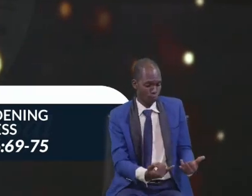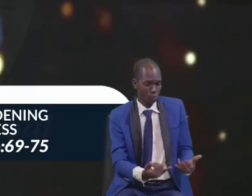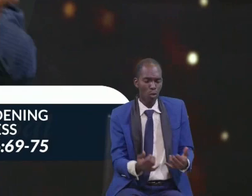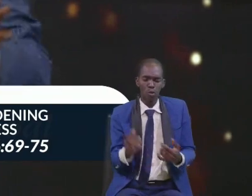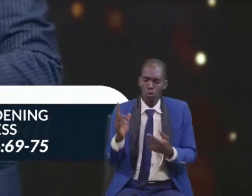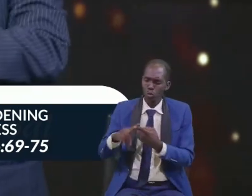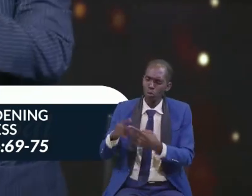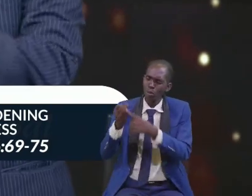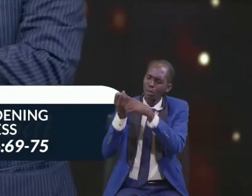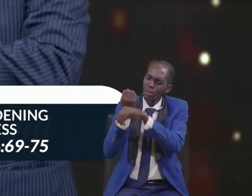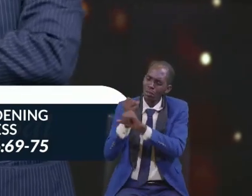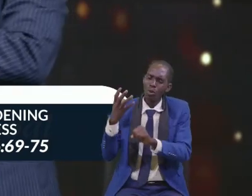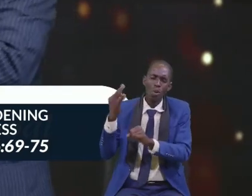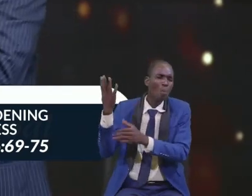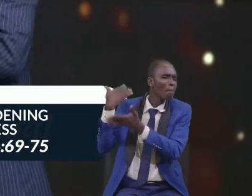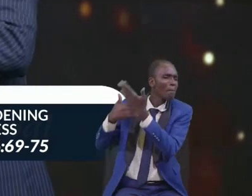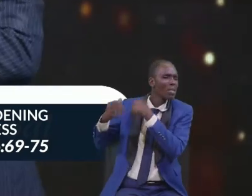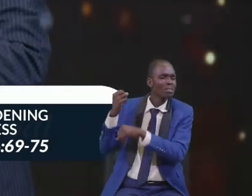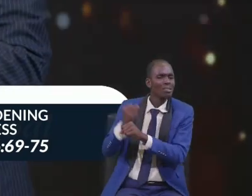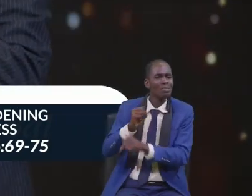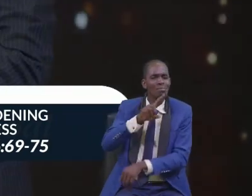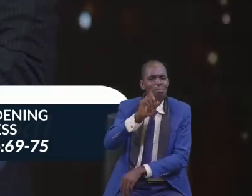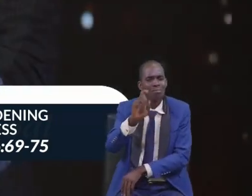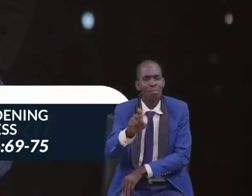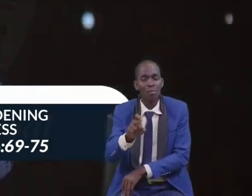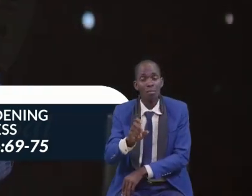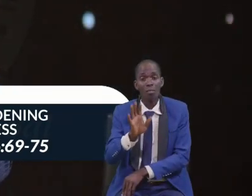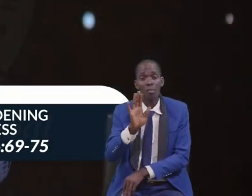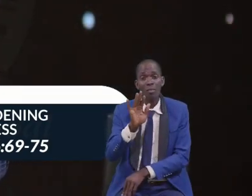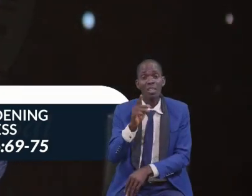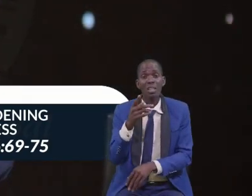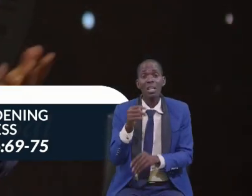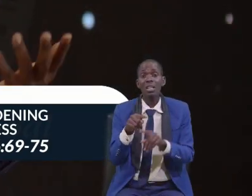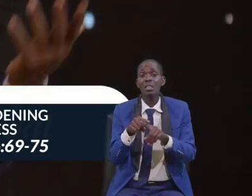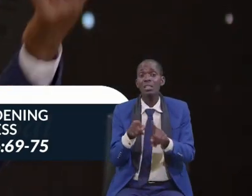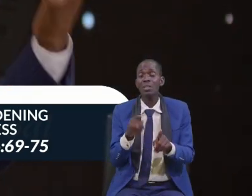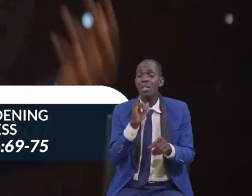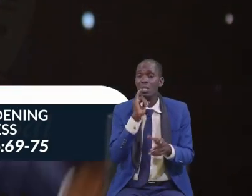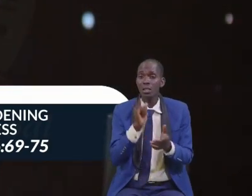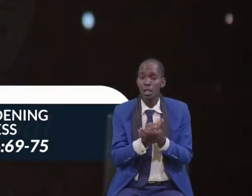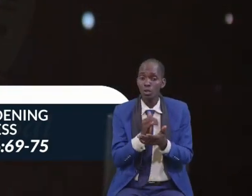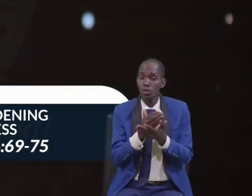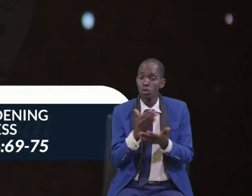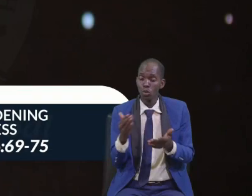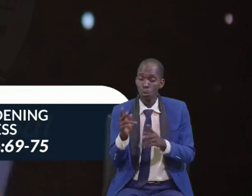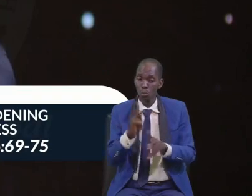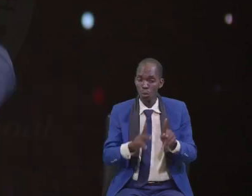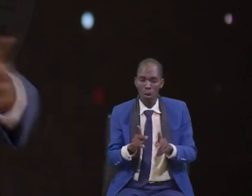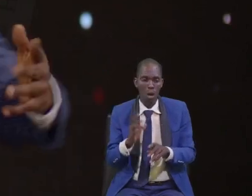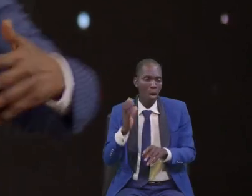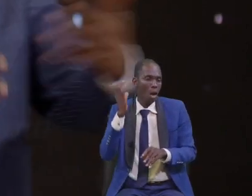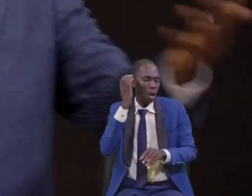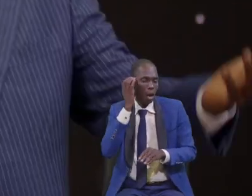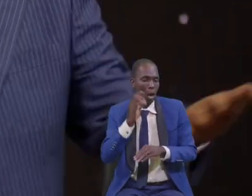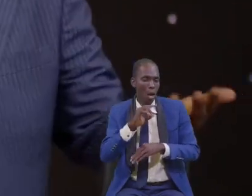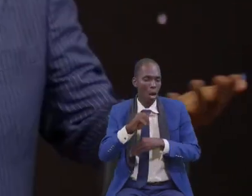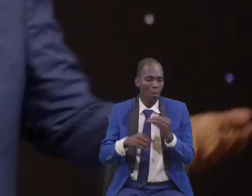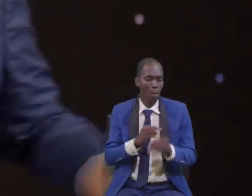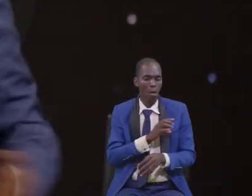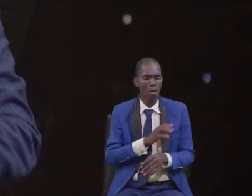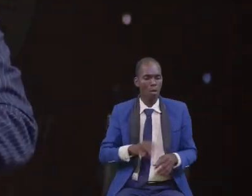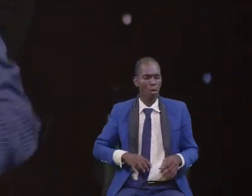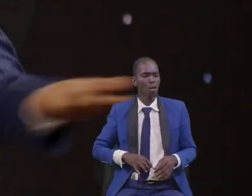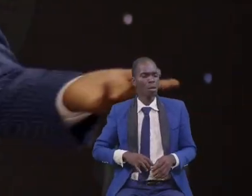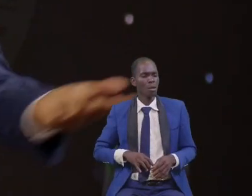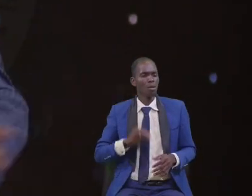yesteryears? The difference is, you know, there are people, they hear about Christ and they say that's the